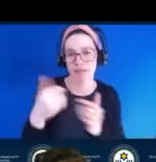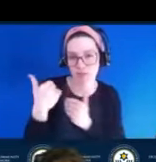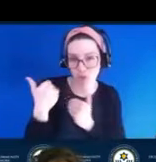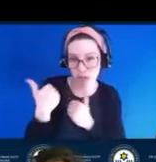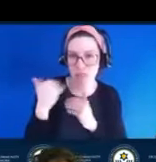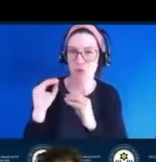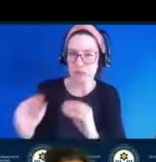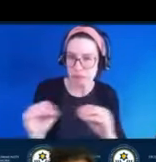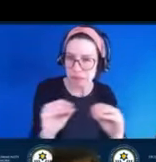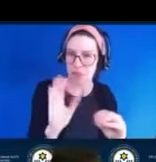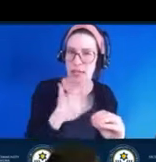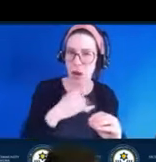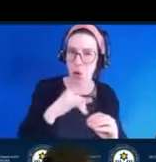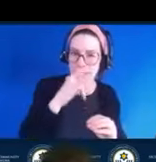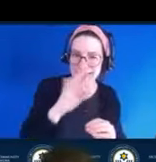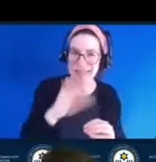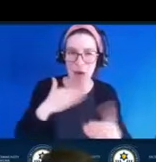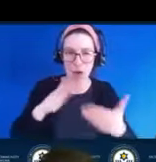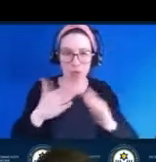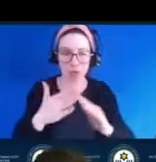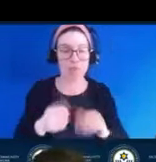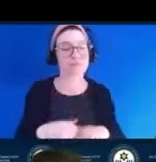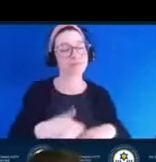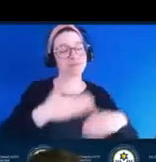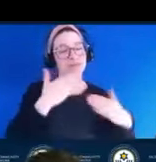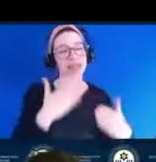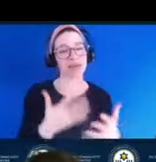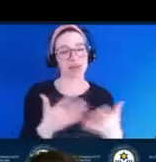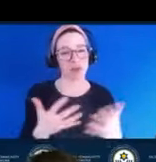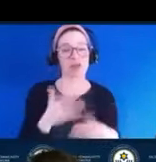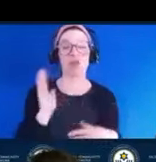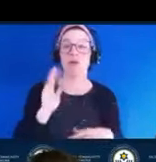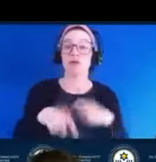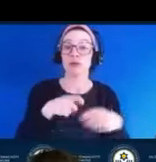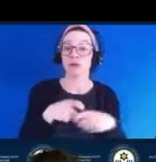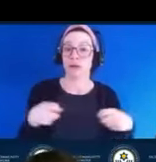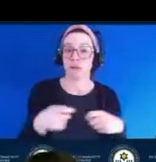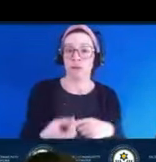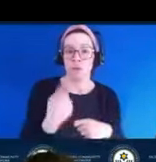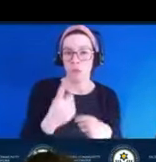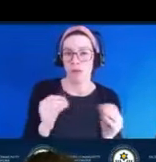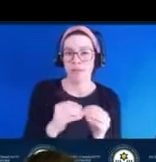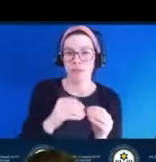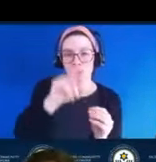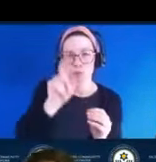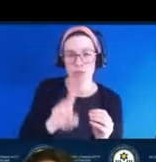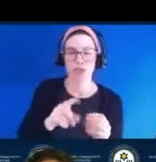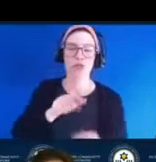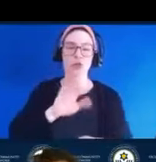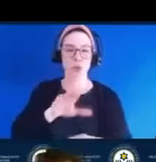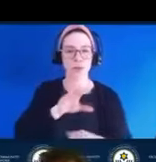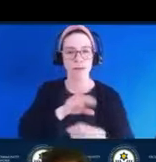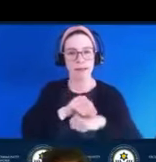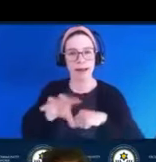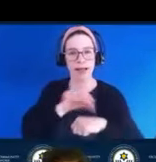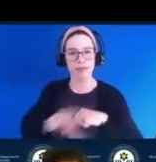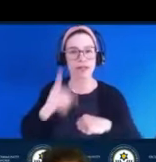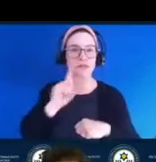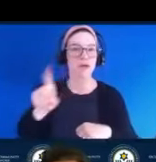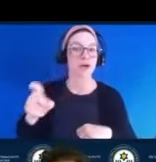you so much. If we could just wrap up really quickly with this last question. What advice do you have for government partners on where to